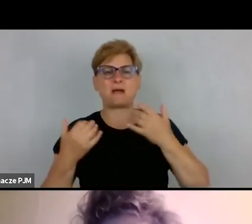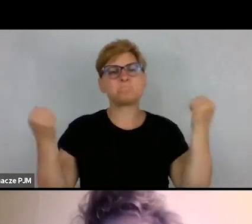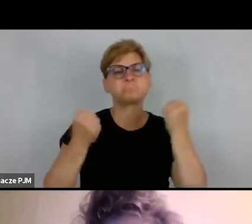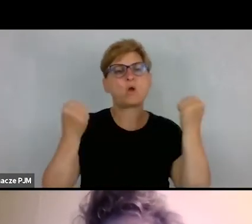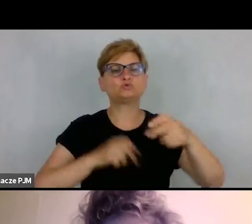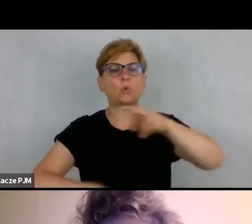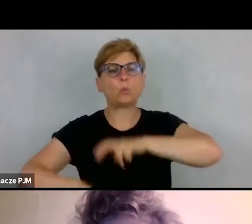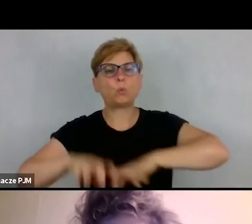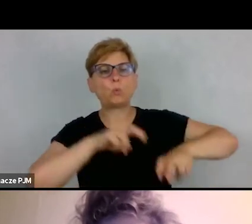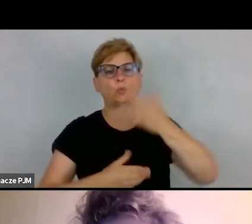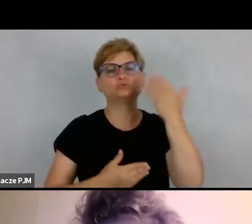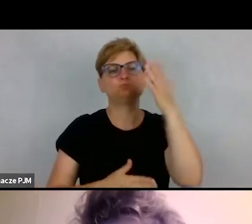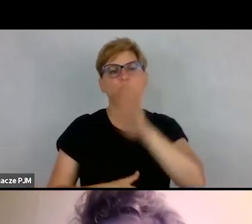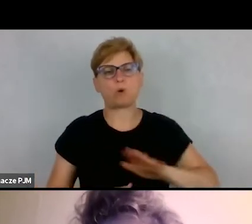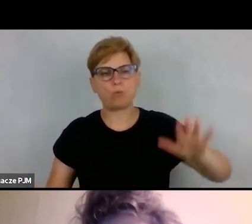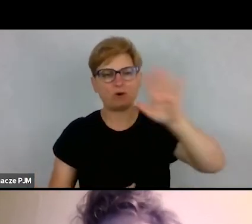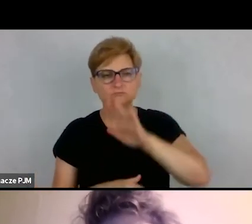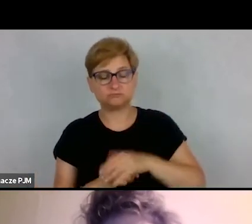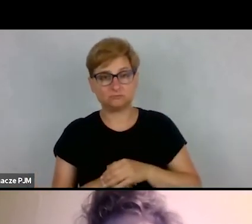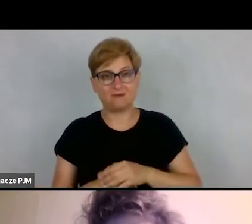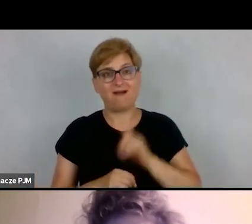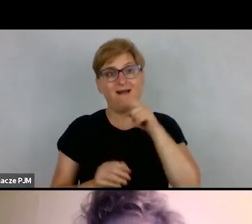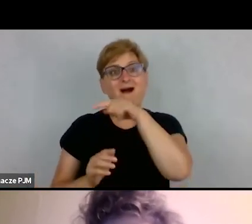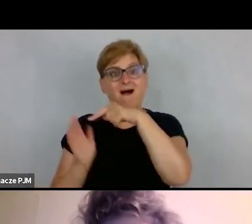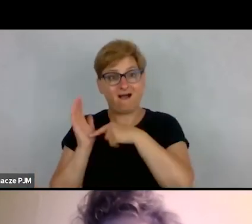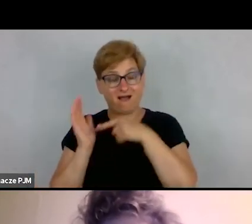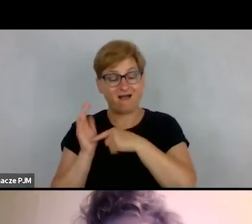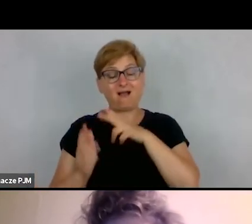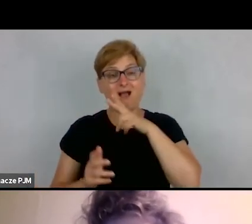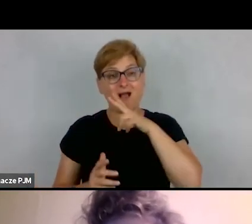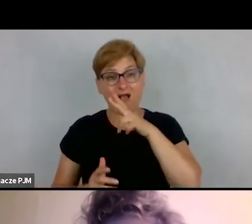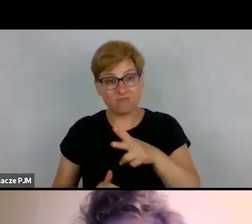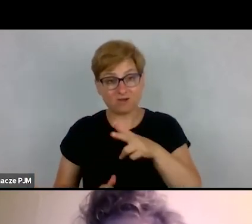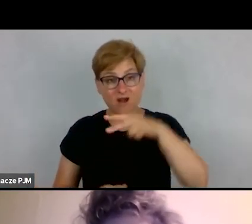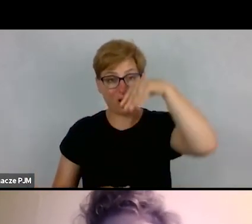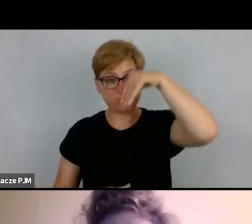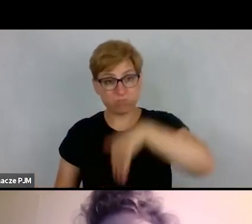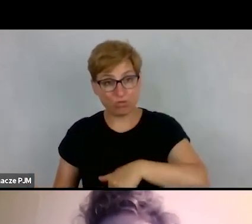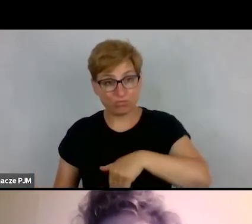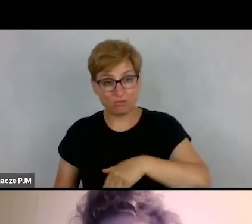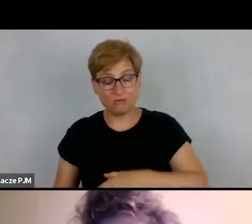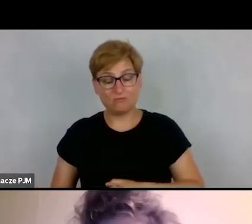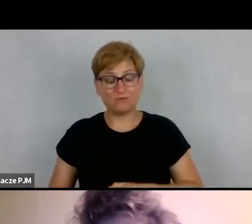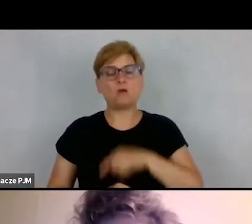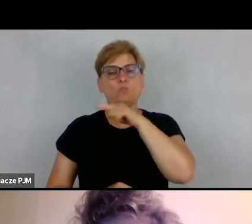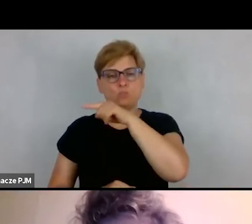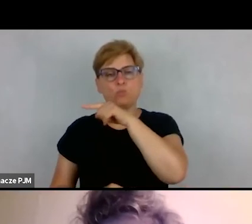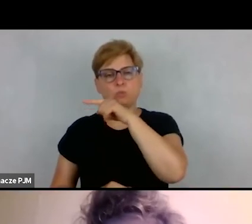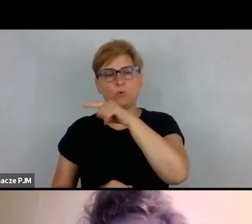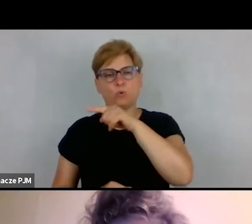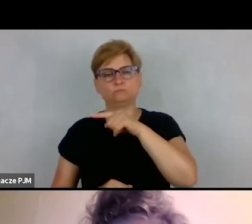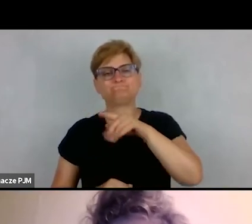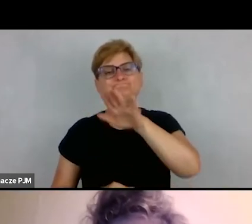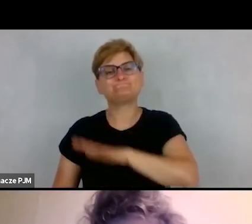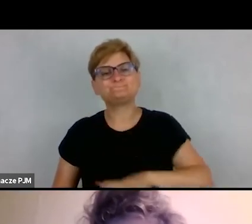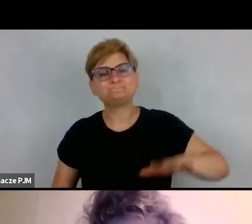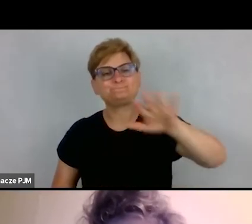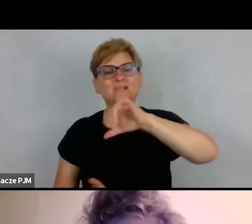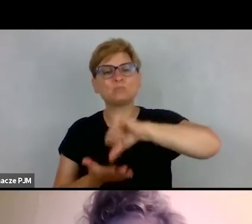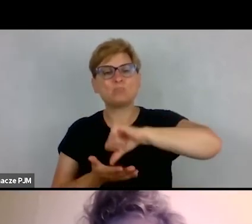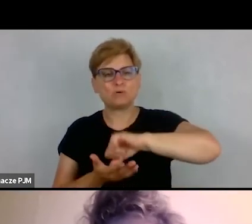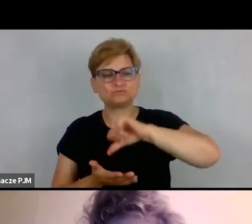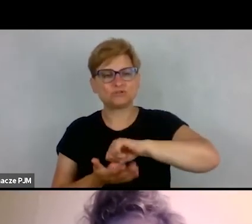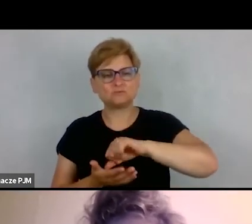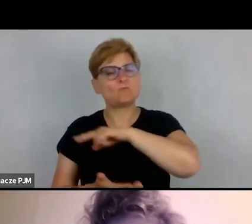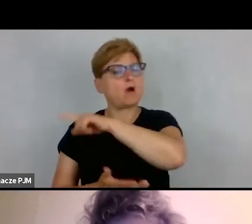by establishing street committees, block committees, neighborhood committees. And so there is a very rich